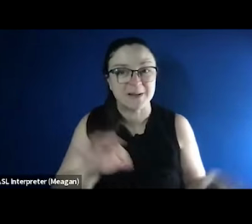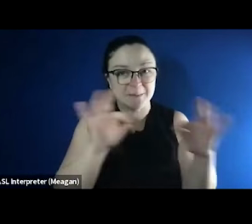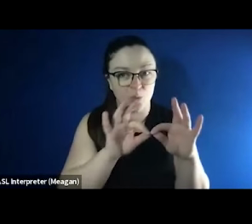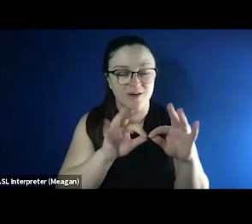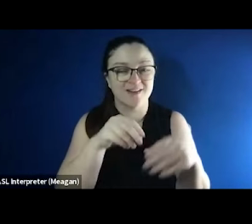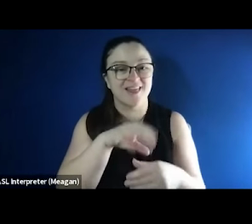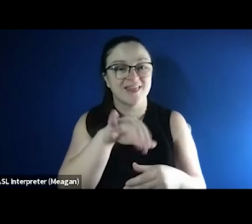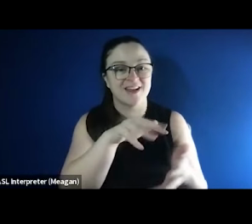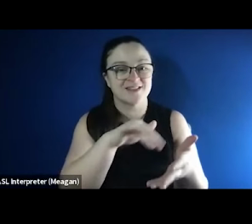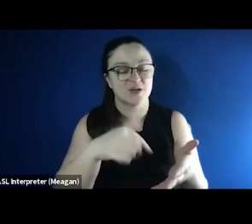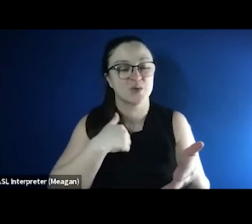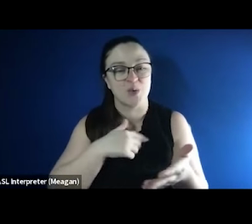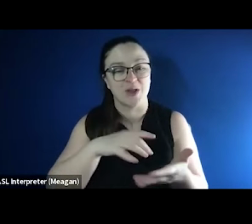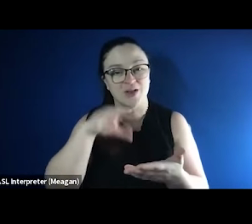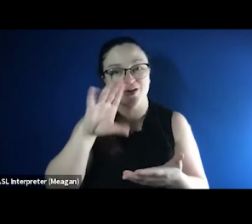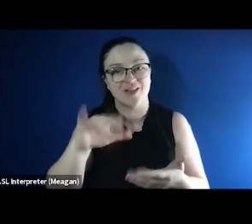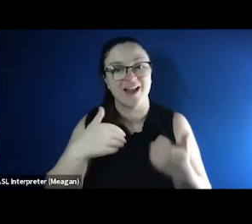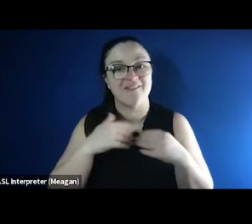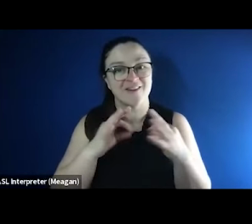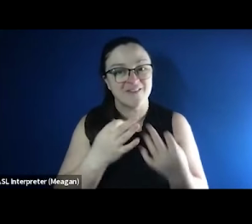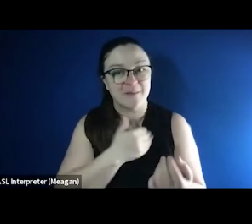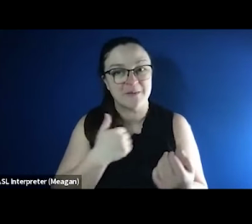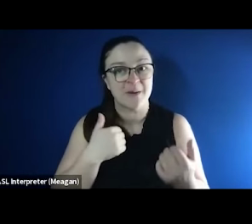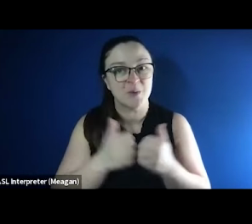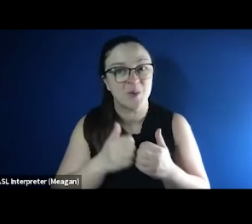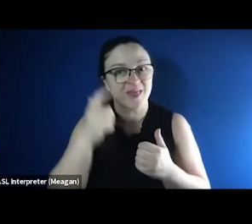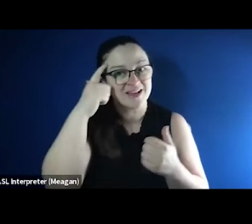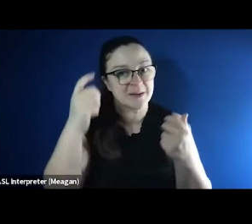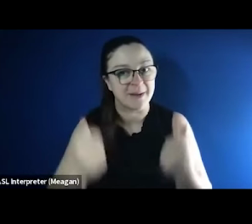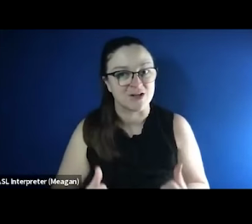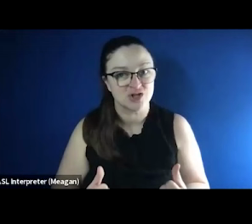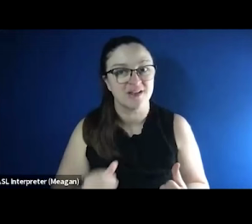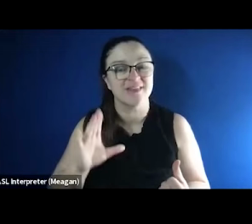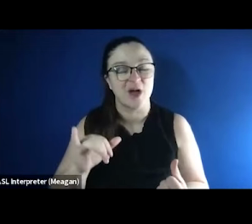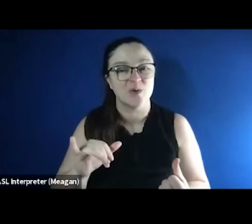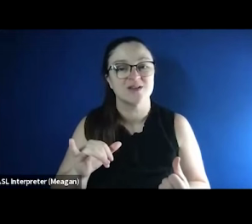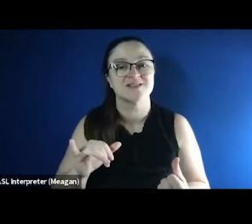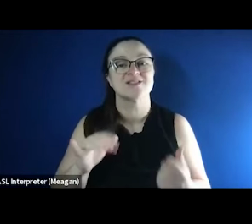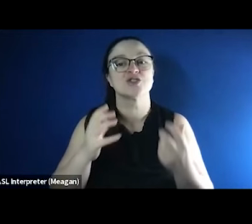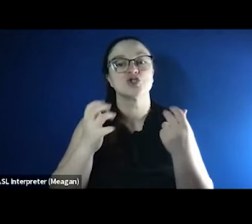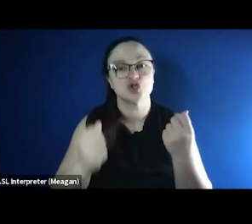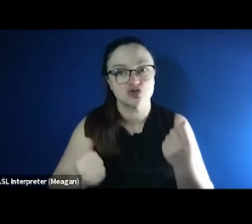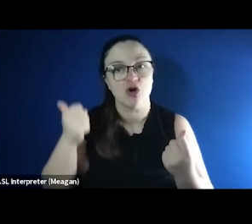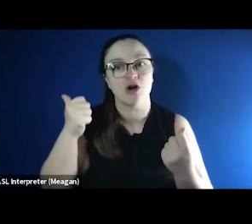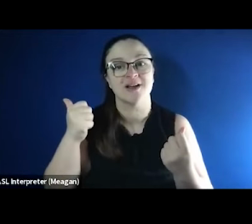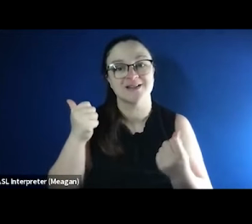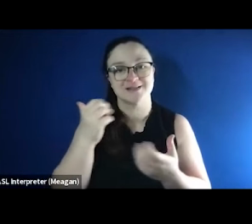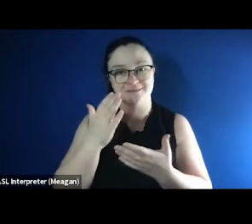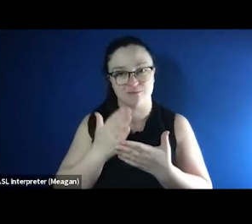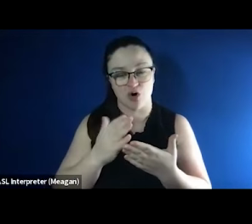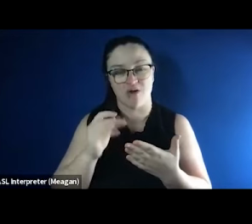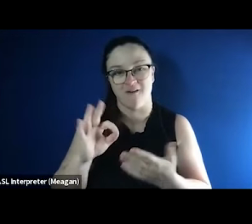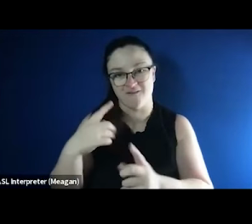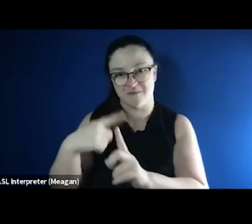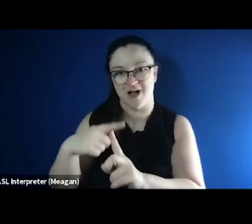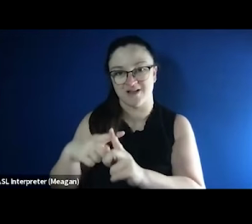we actually learned that having a family member with dementia was the strongest factor in having these positive outcomes